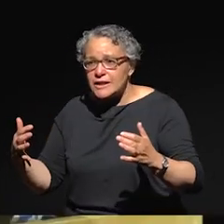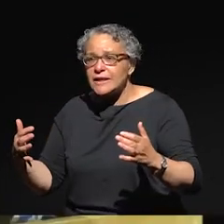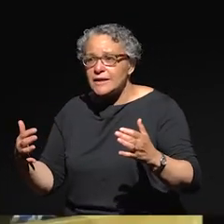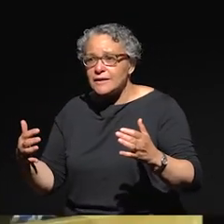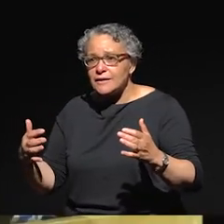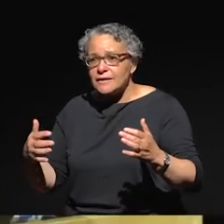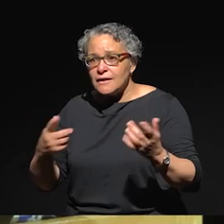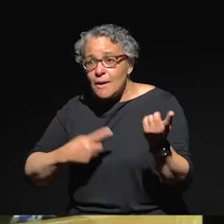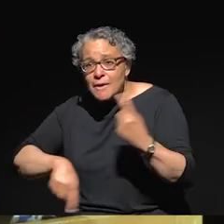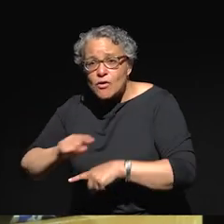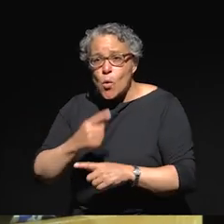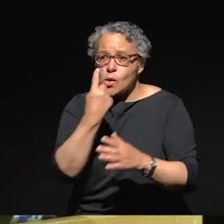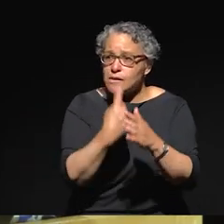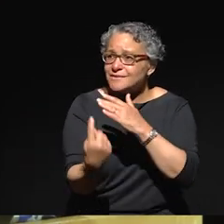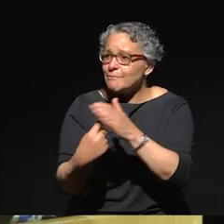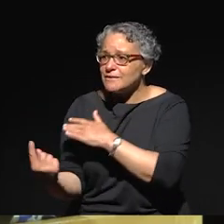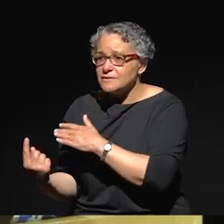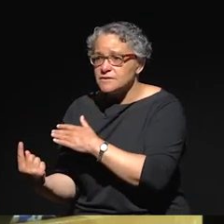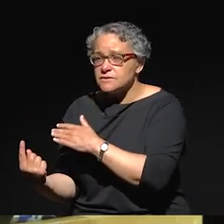but they're all interdependent. They're all,